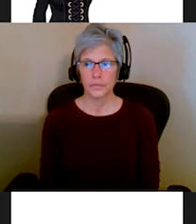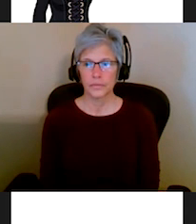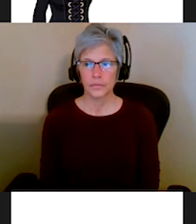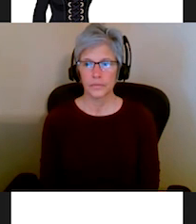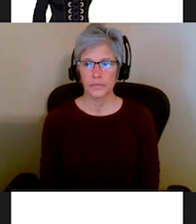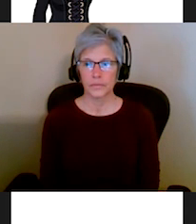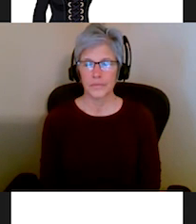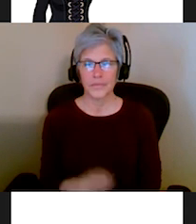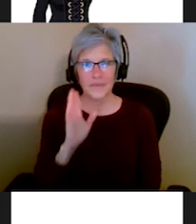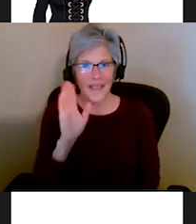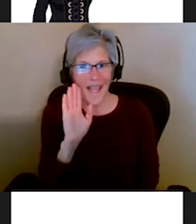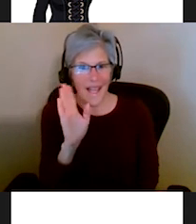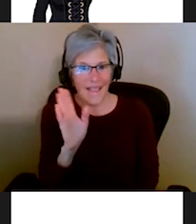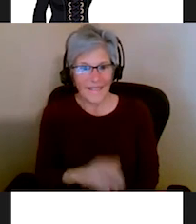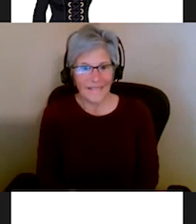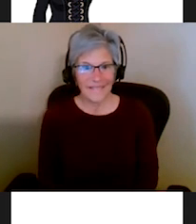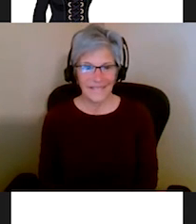And hi.